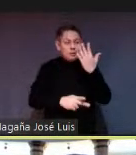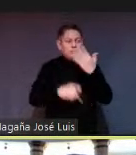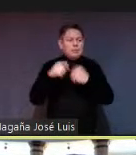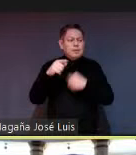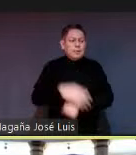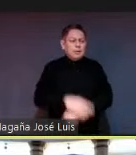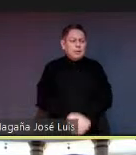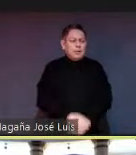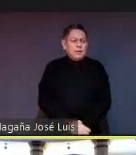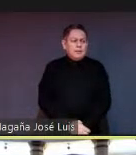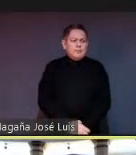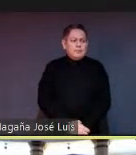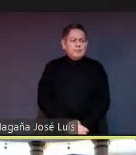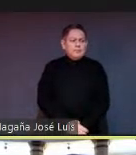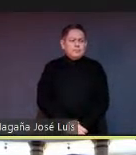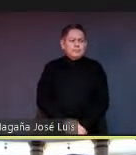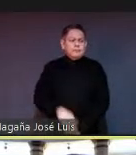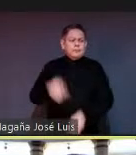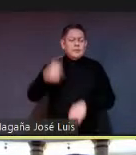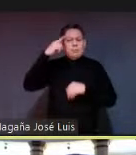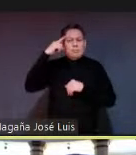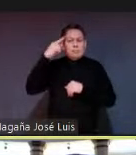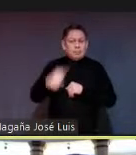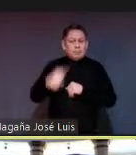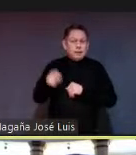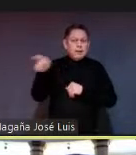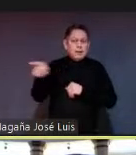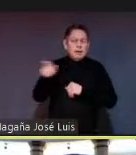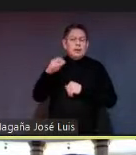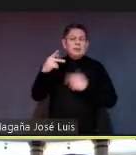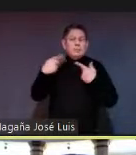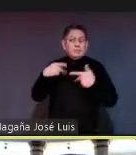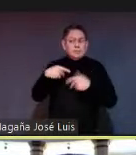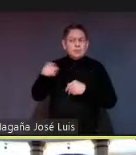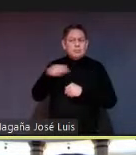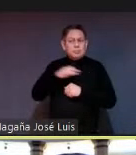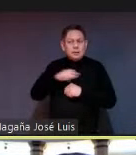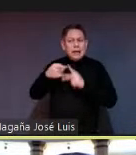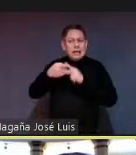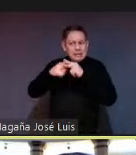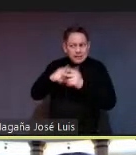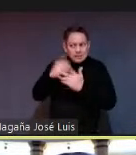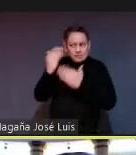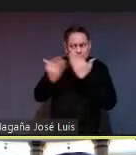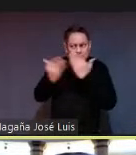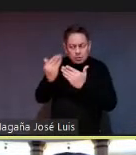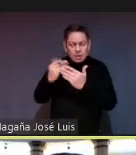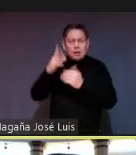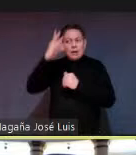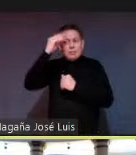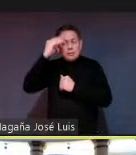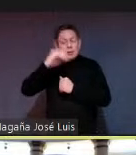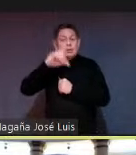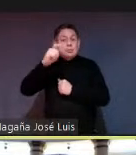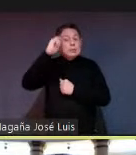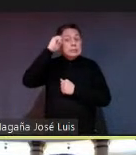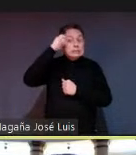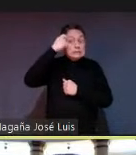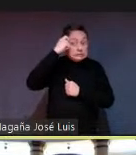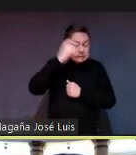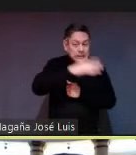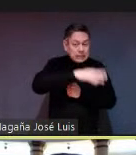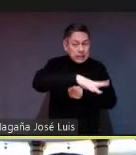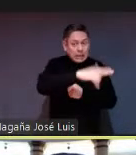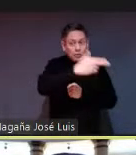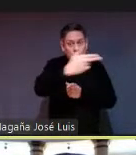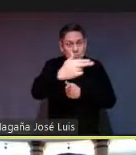Mexico City has this stepwise or tier-based program, getting to the fourth phase, which is